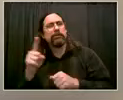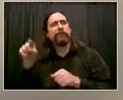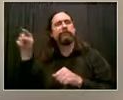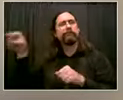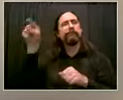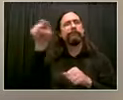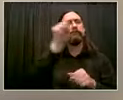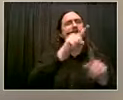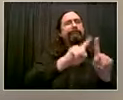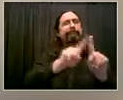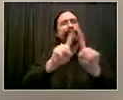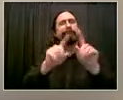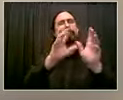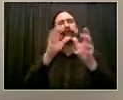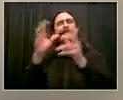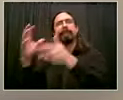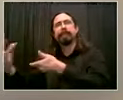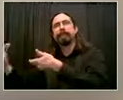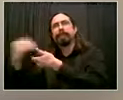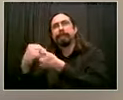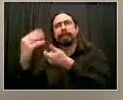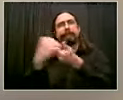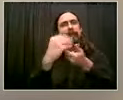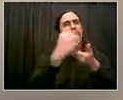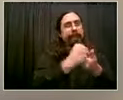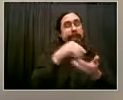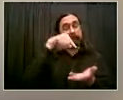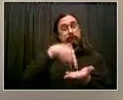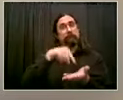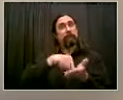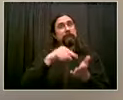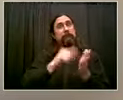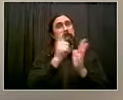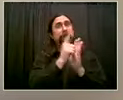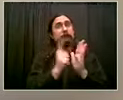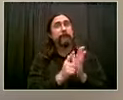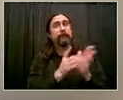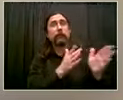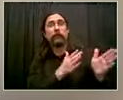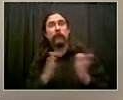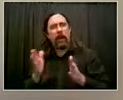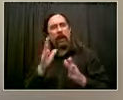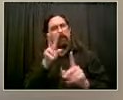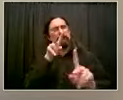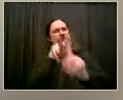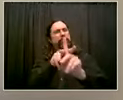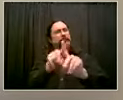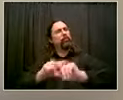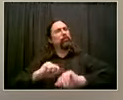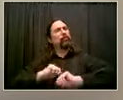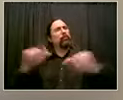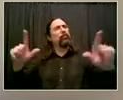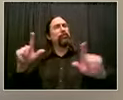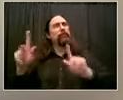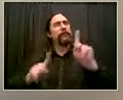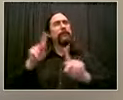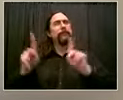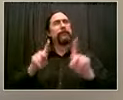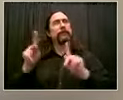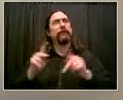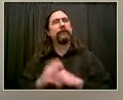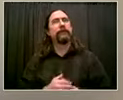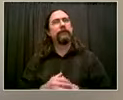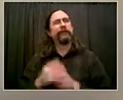on health care. That's the only way we're going to set people up for success. So with our state population, our state jail population being so